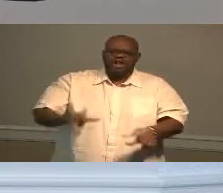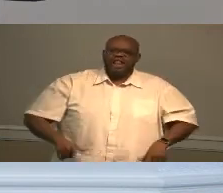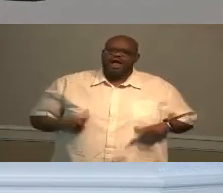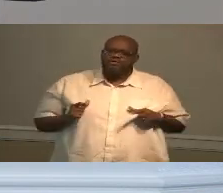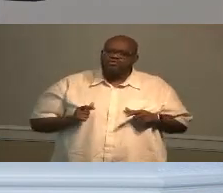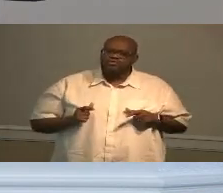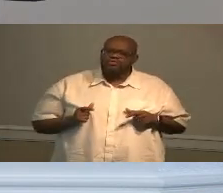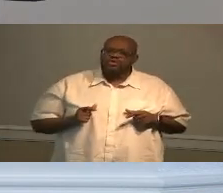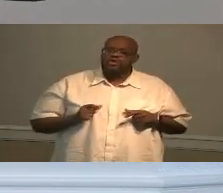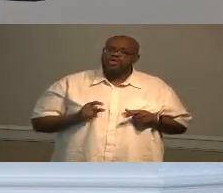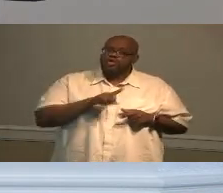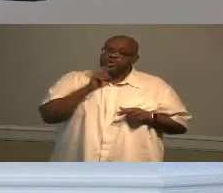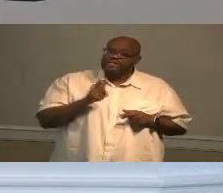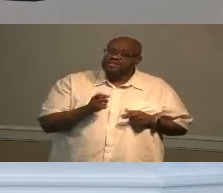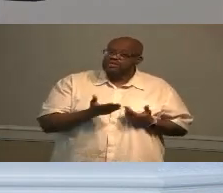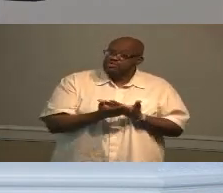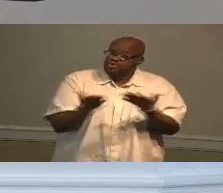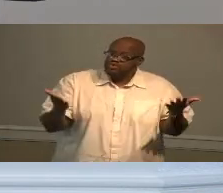in?